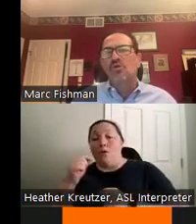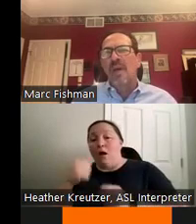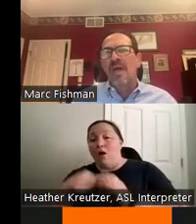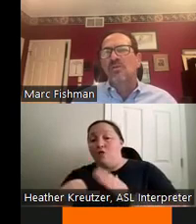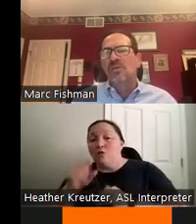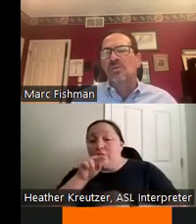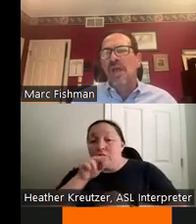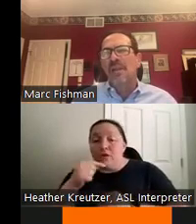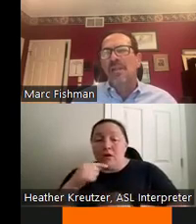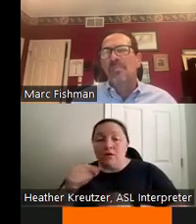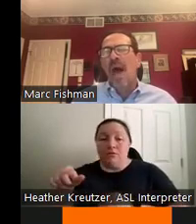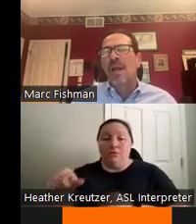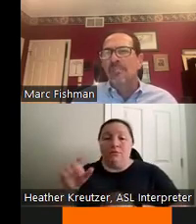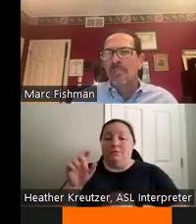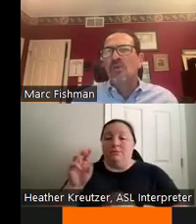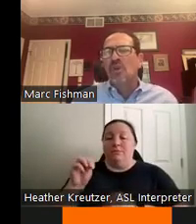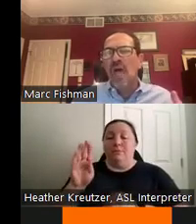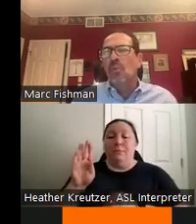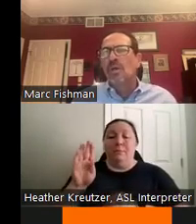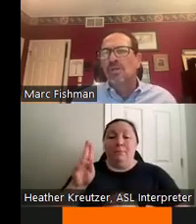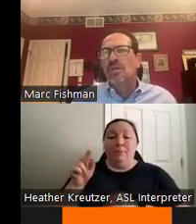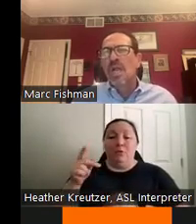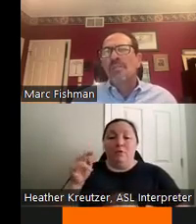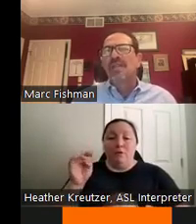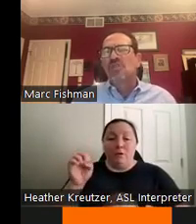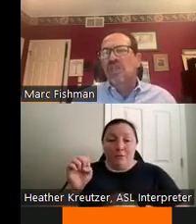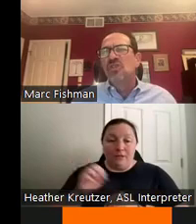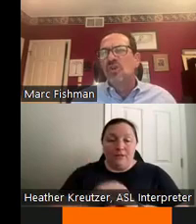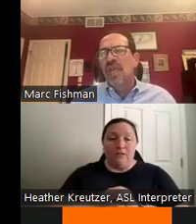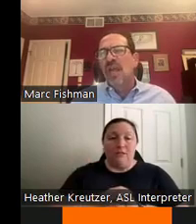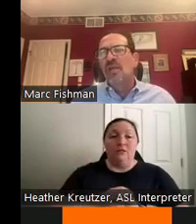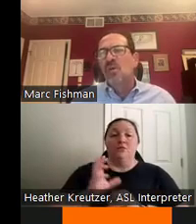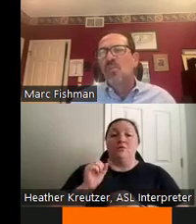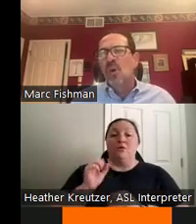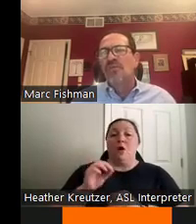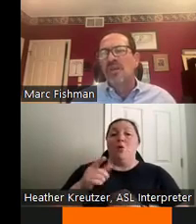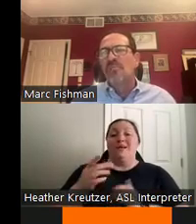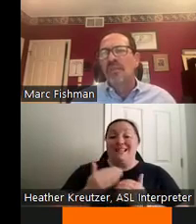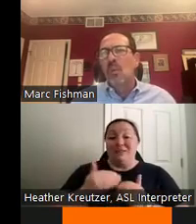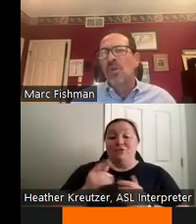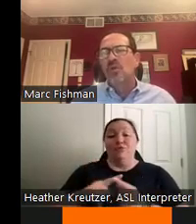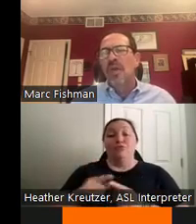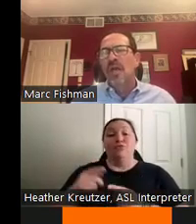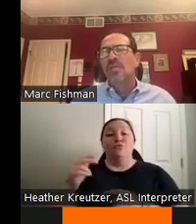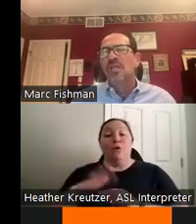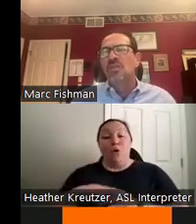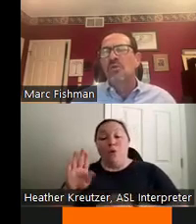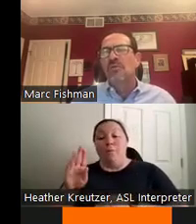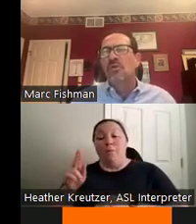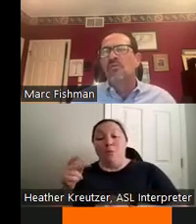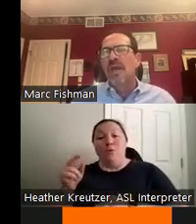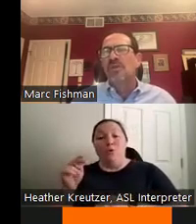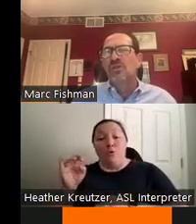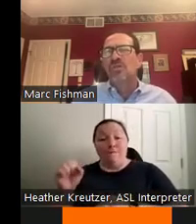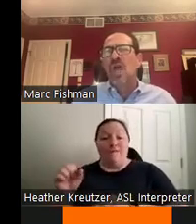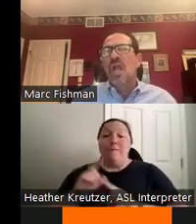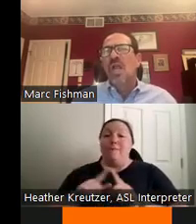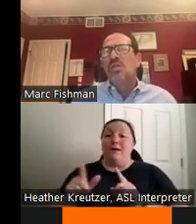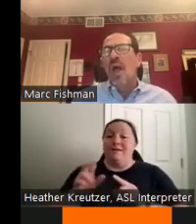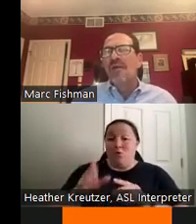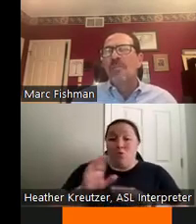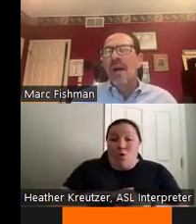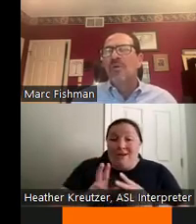effectiveness of those two medicines, and the punchline was that it's easier to get onto buprenorphine, but that once you get onto either of those